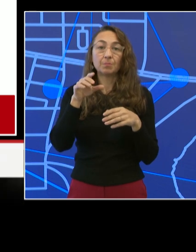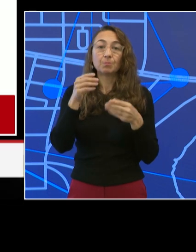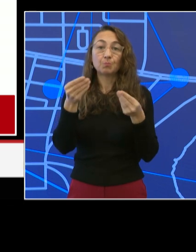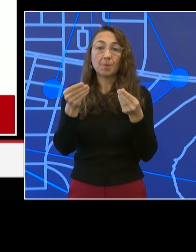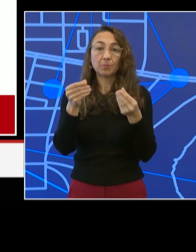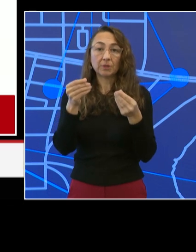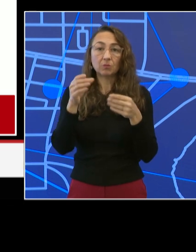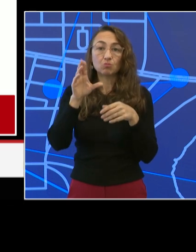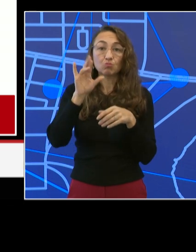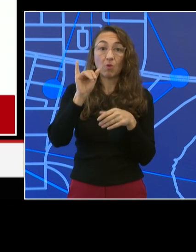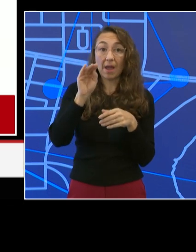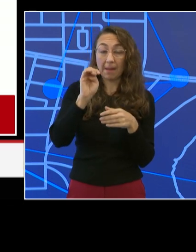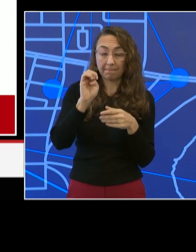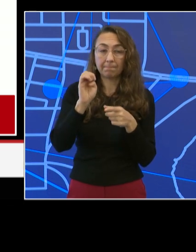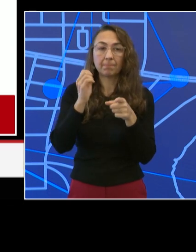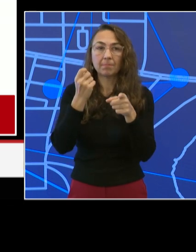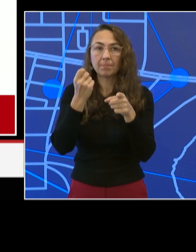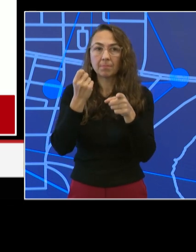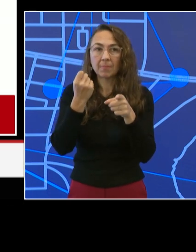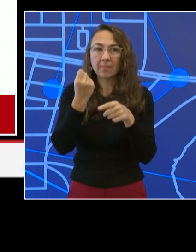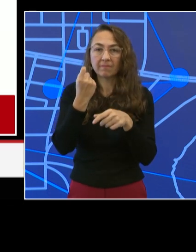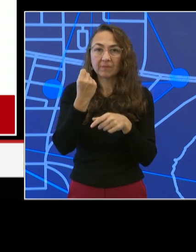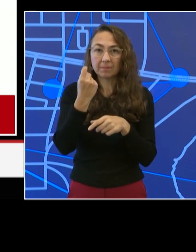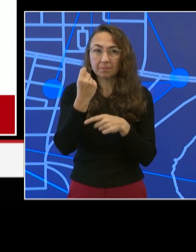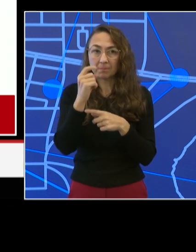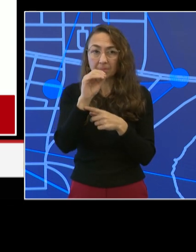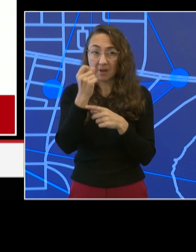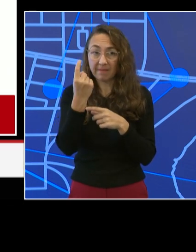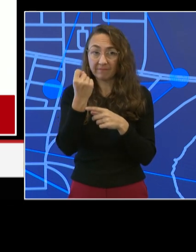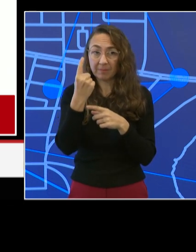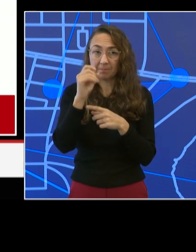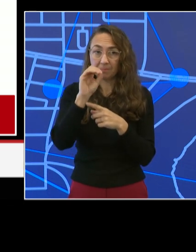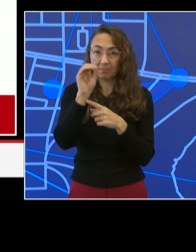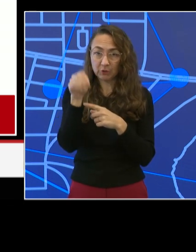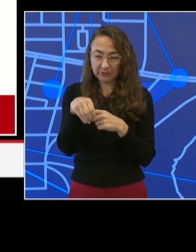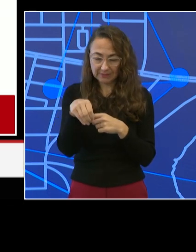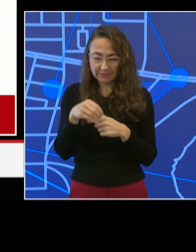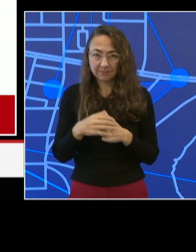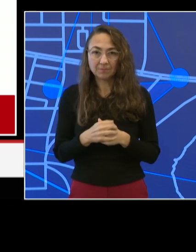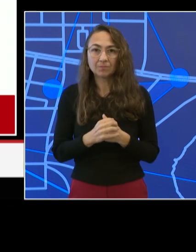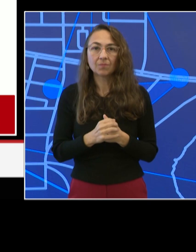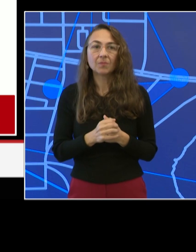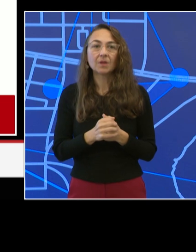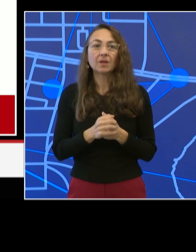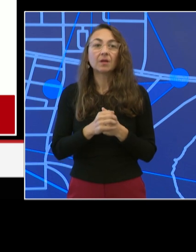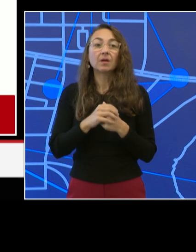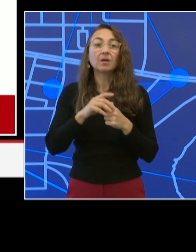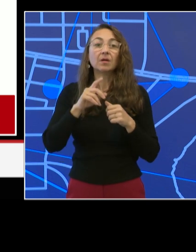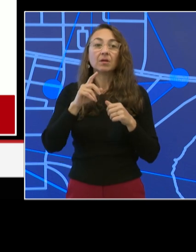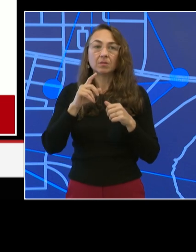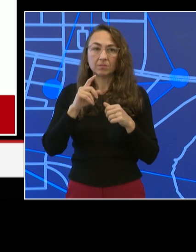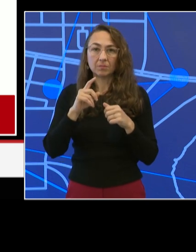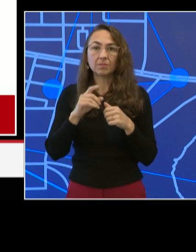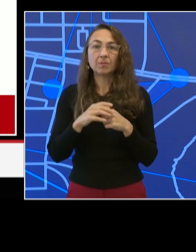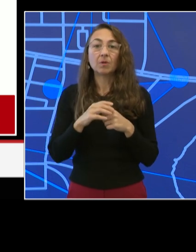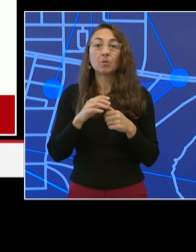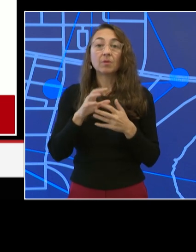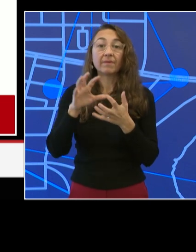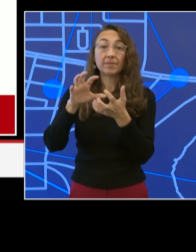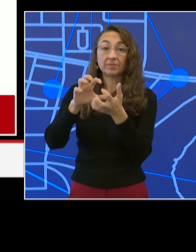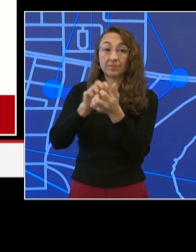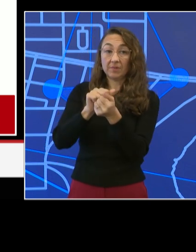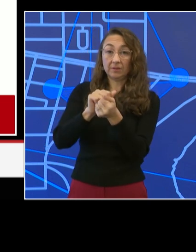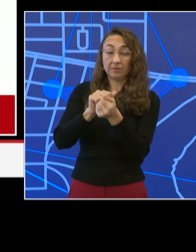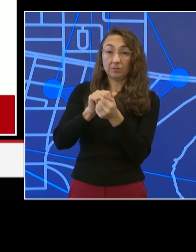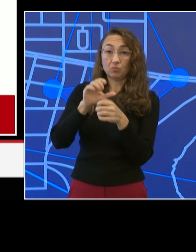is one too many, and please be assured that our detectives and our officers will continue to work very hard to hold those who